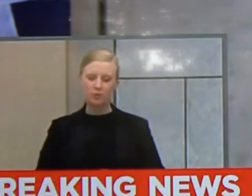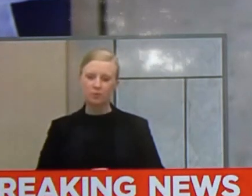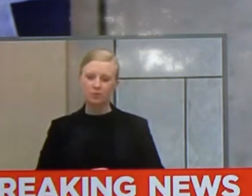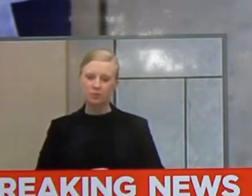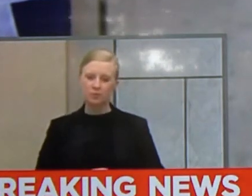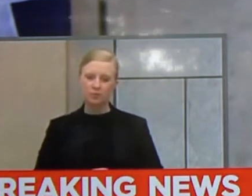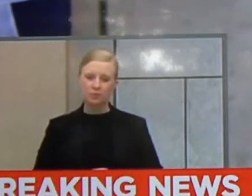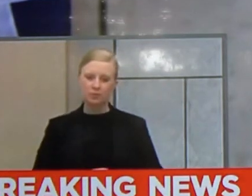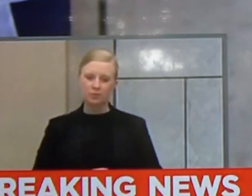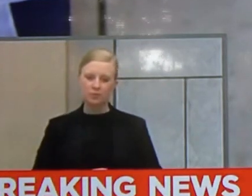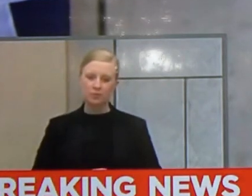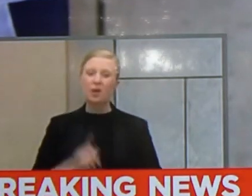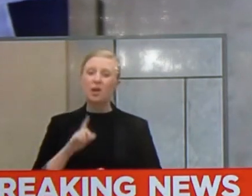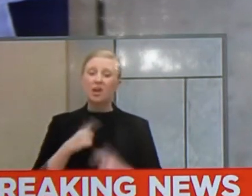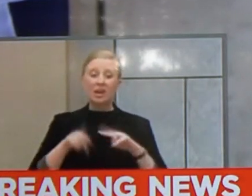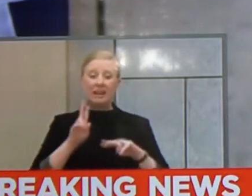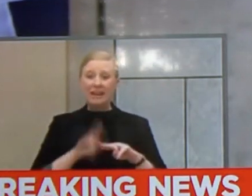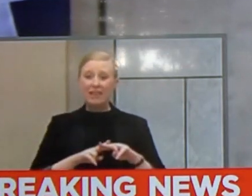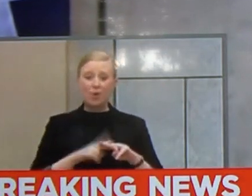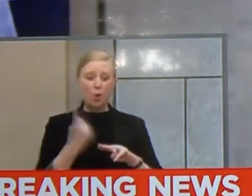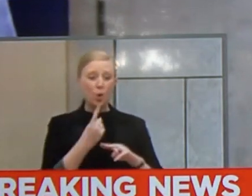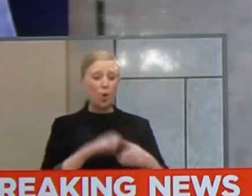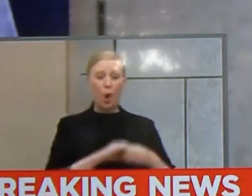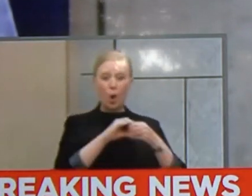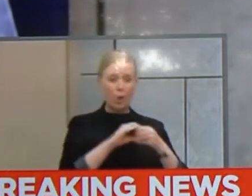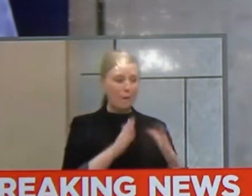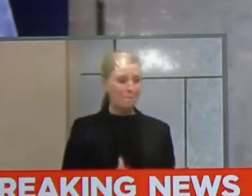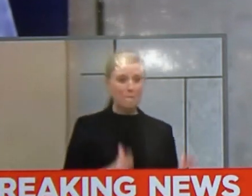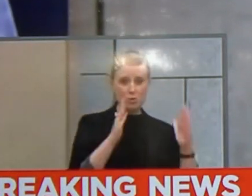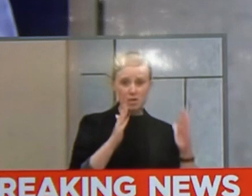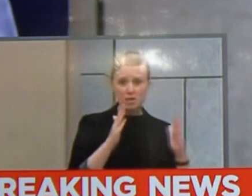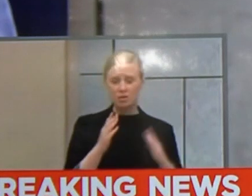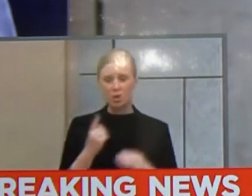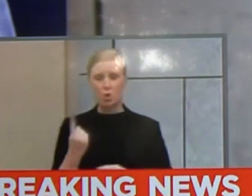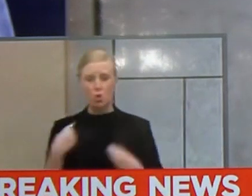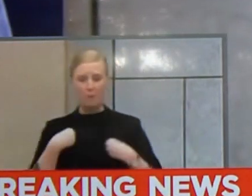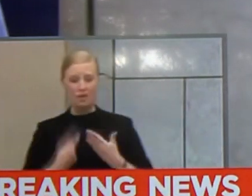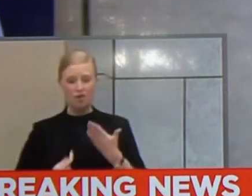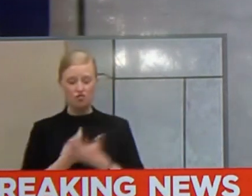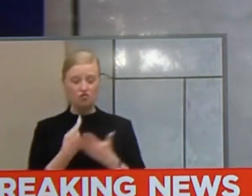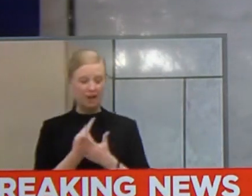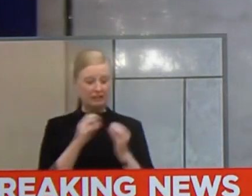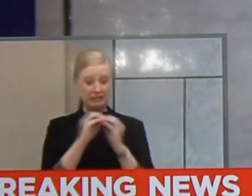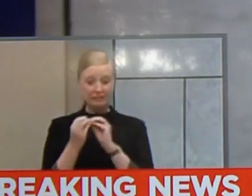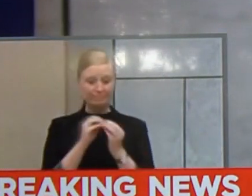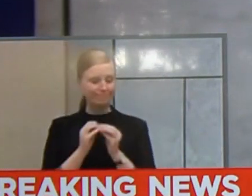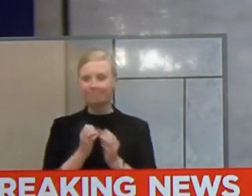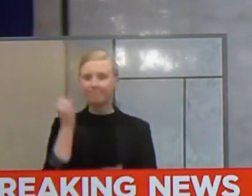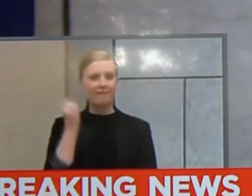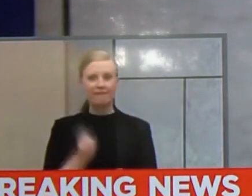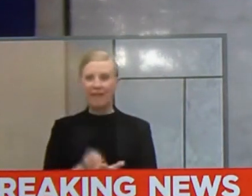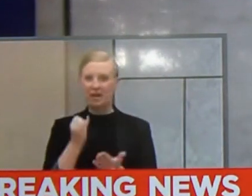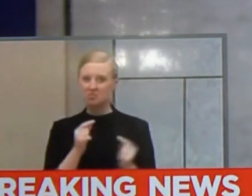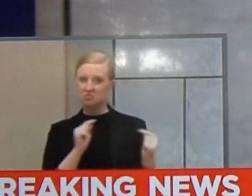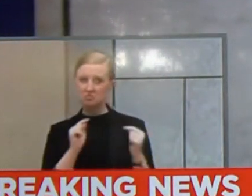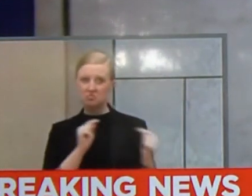there would be mediation available in the event that landlords and their retail commercial tenants were unable to reach